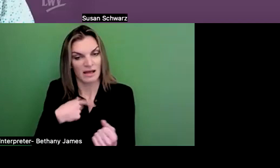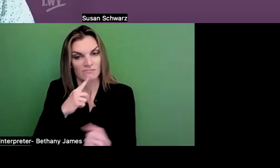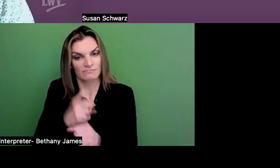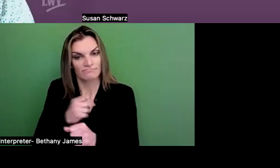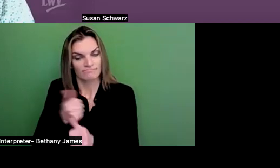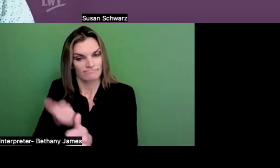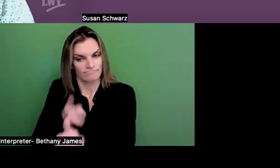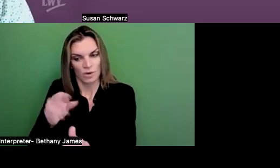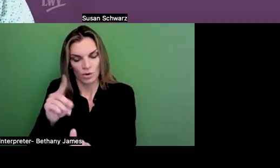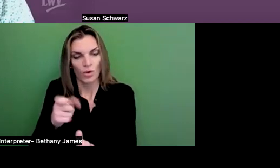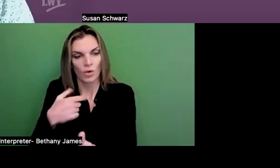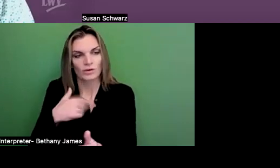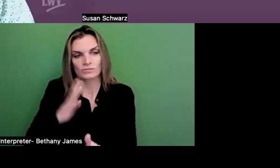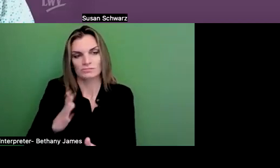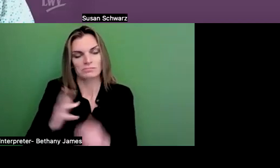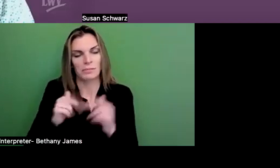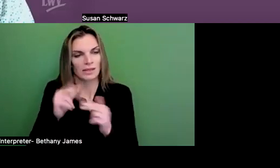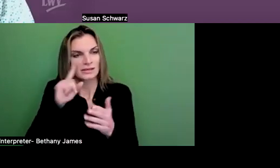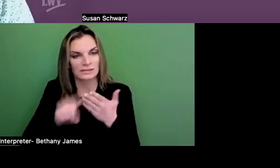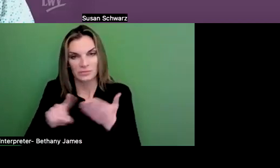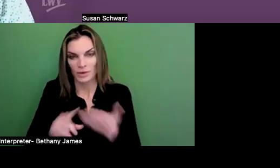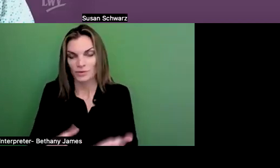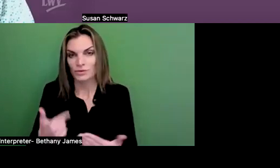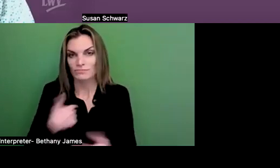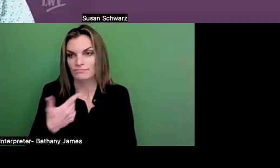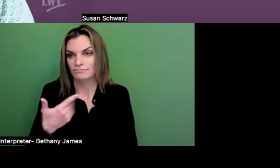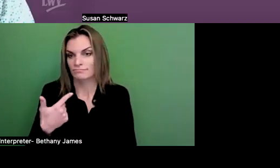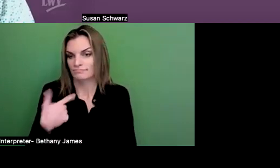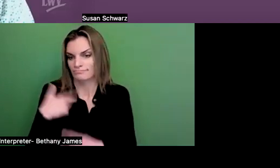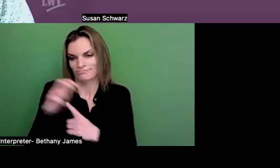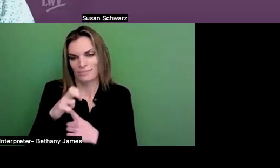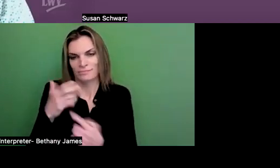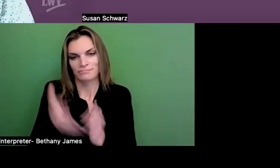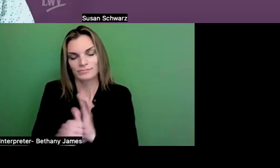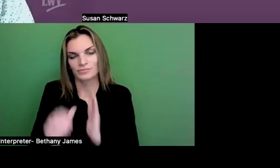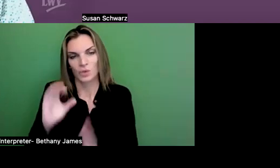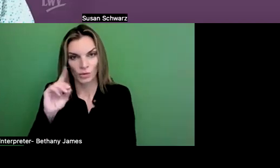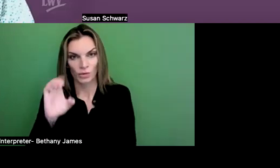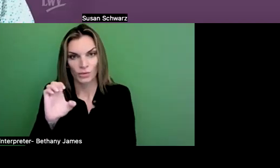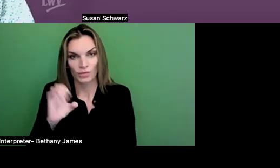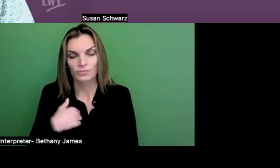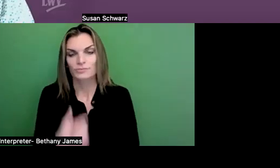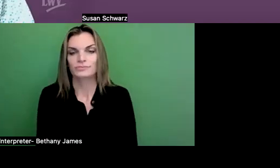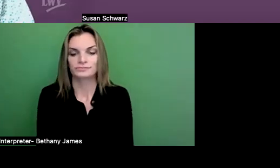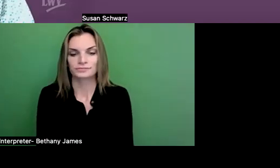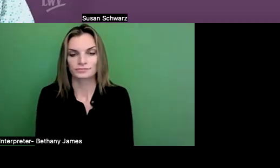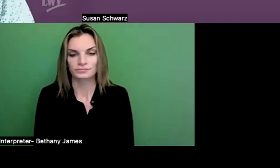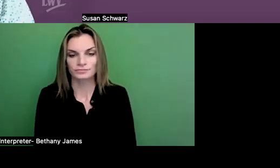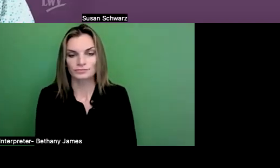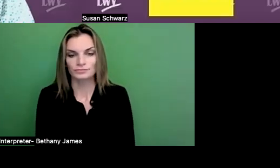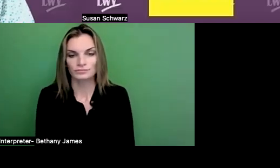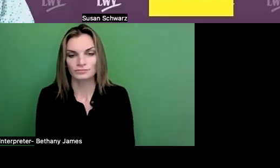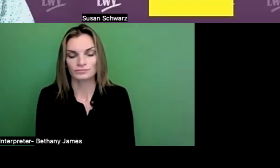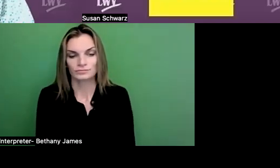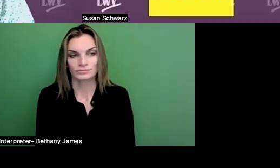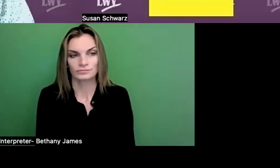the code better, I think, than any person around in Dobbs Ferry or out. And I know